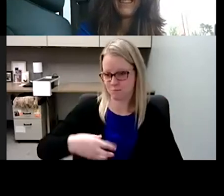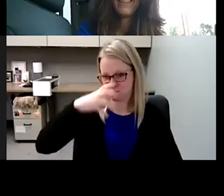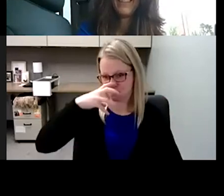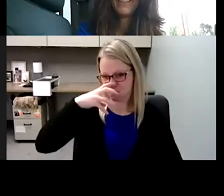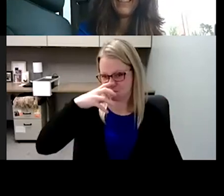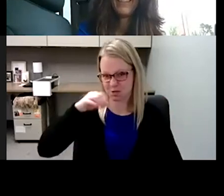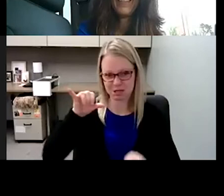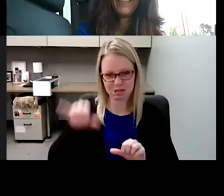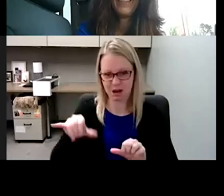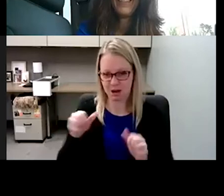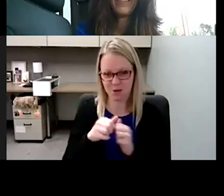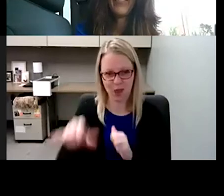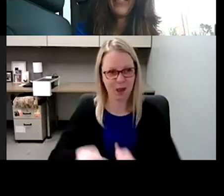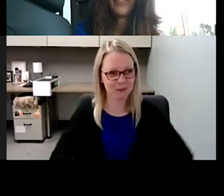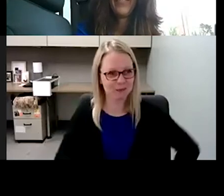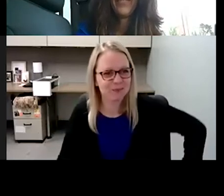That's wonderful, and